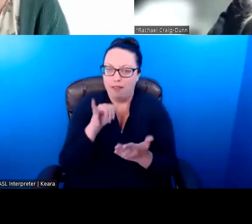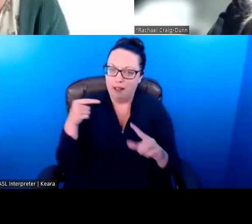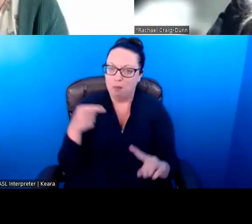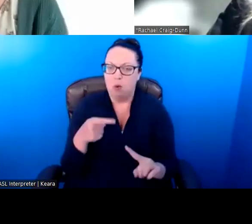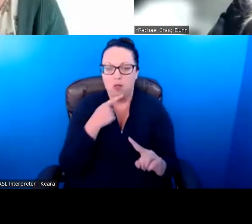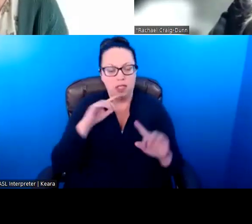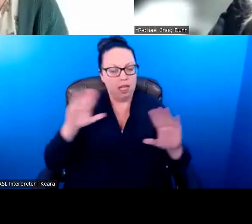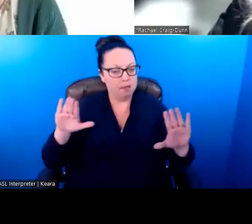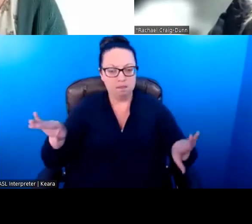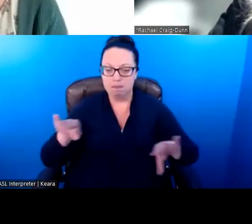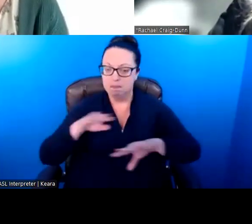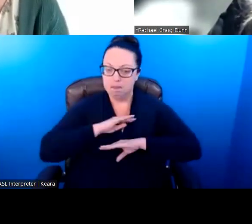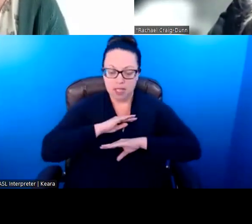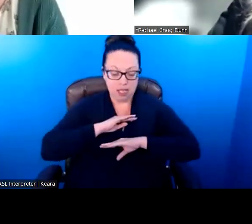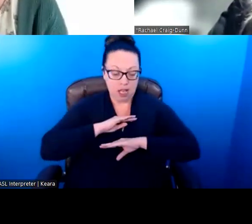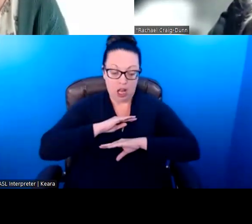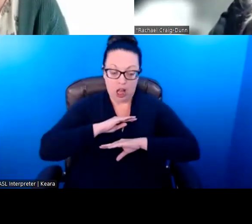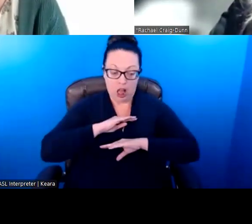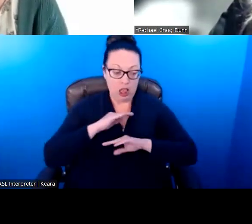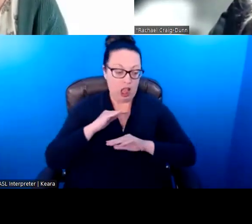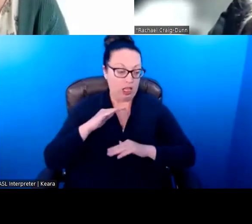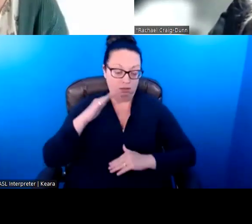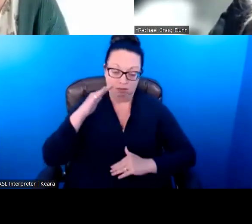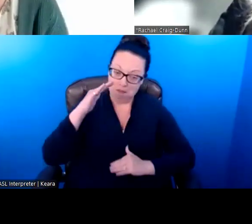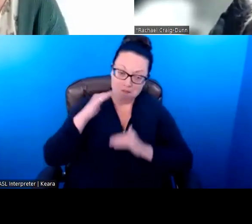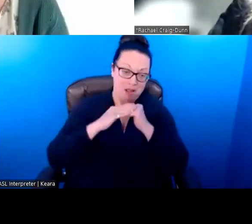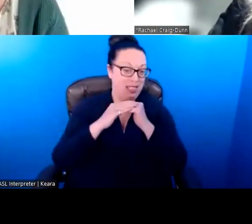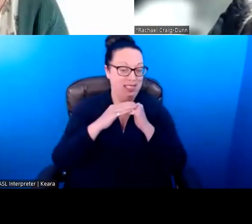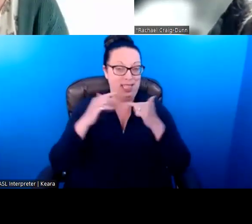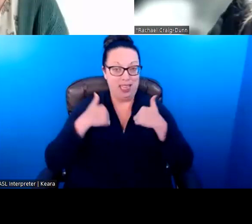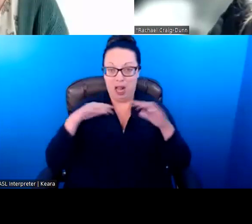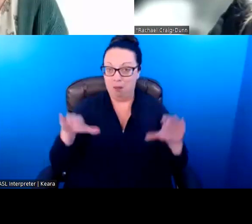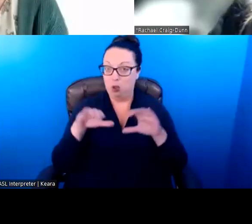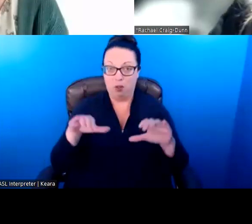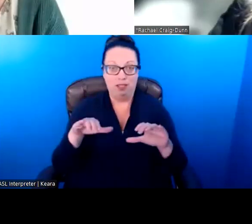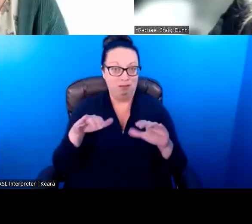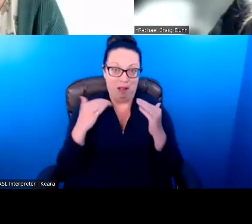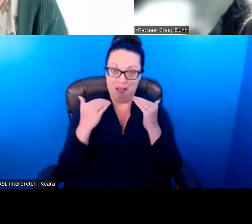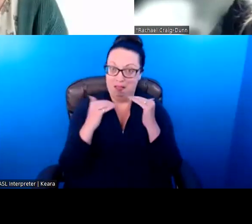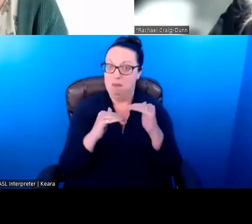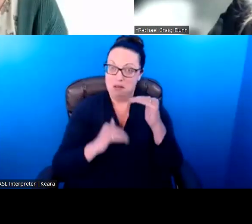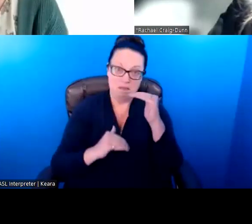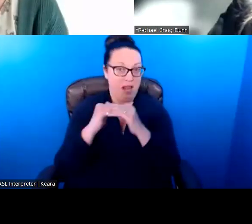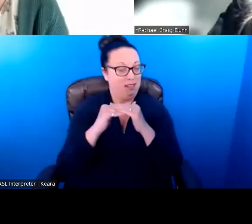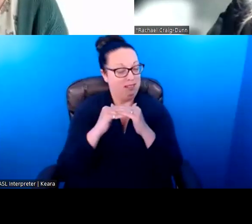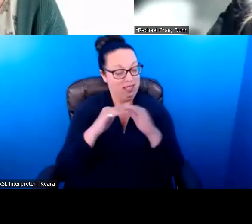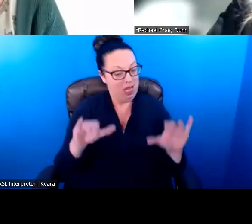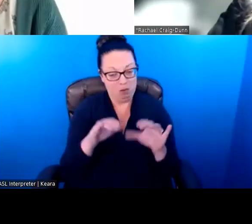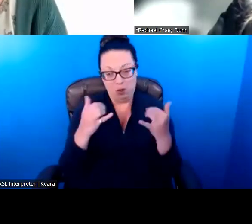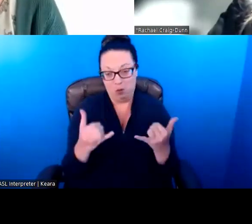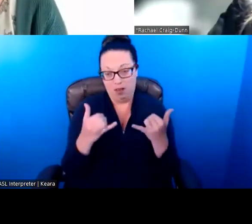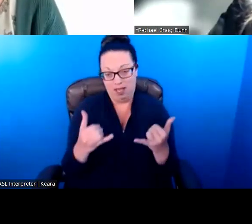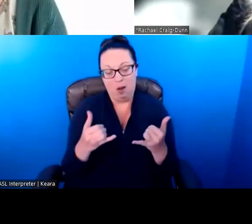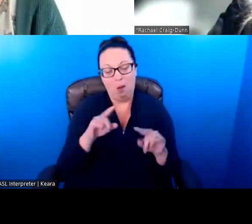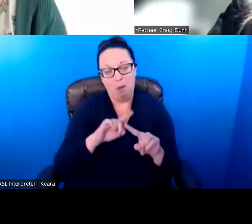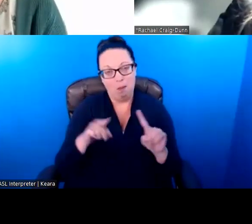all I can do right now. Very simple, but I remember that she encouraged me, and that was not too